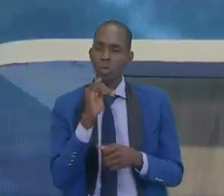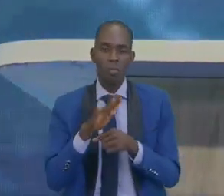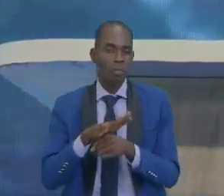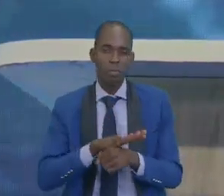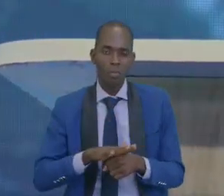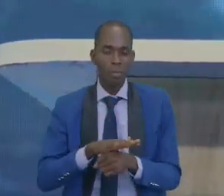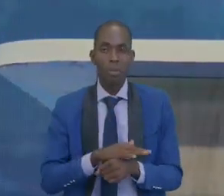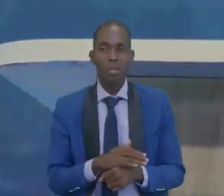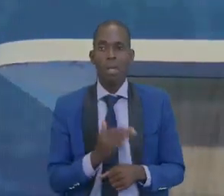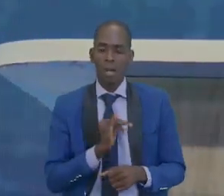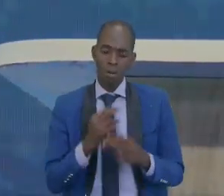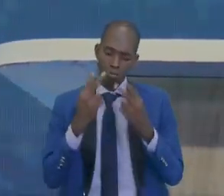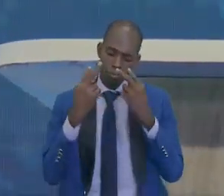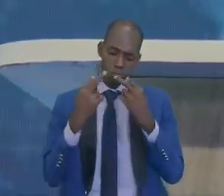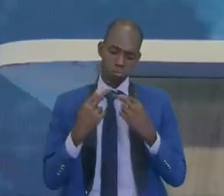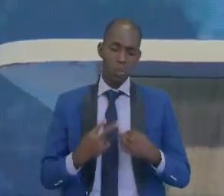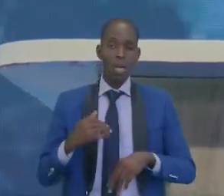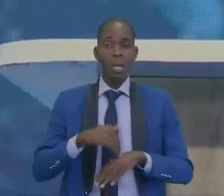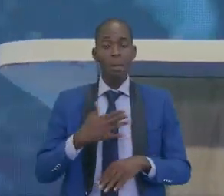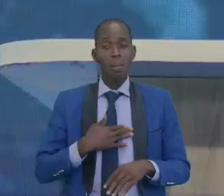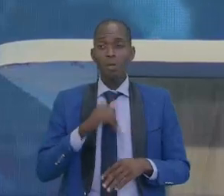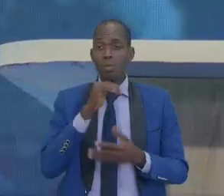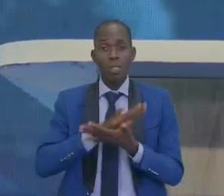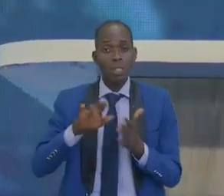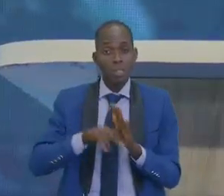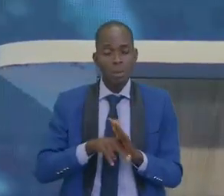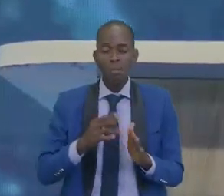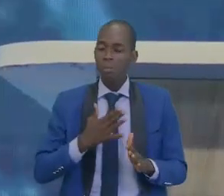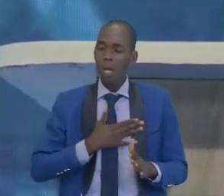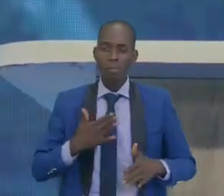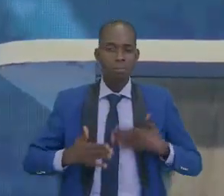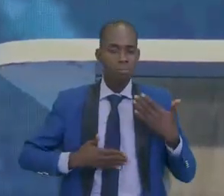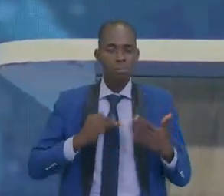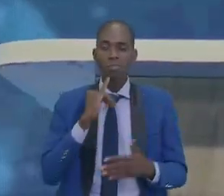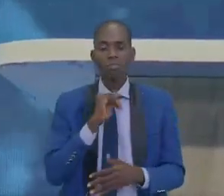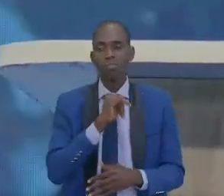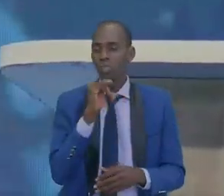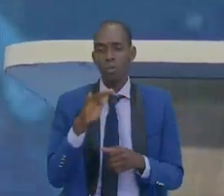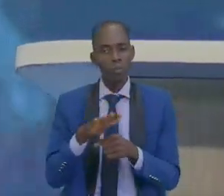I look at my uncleanness, my joy is not full.